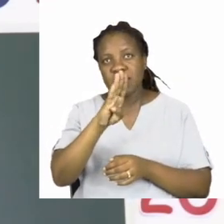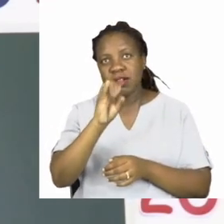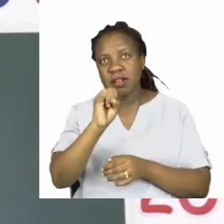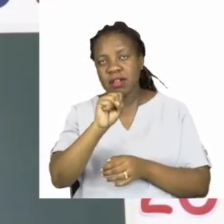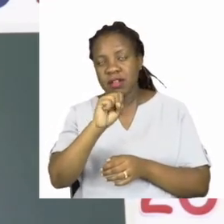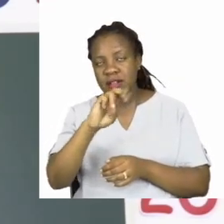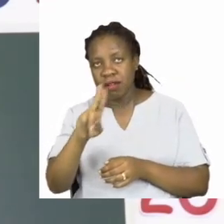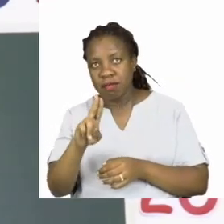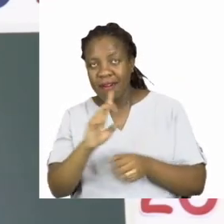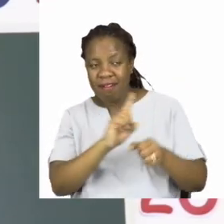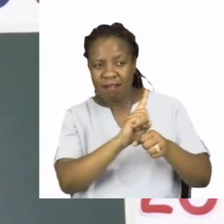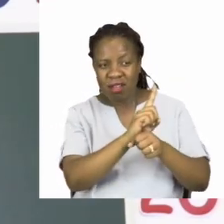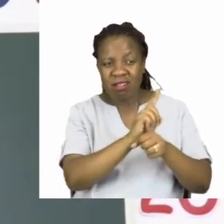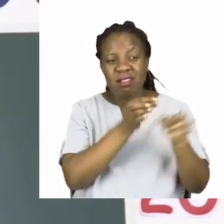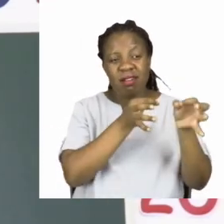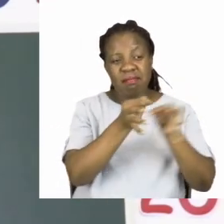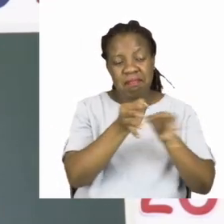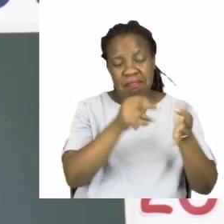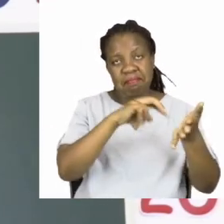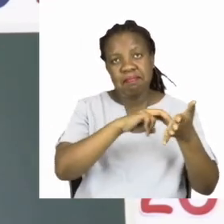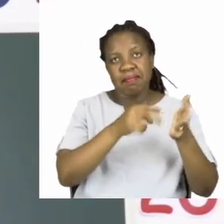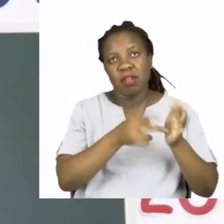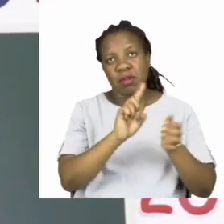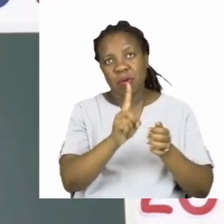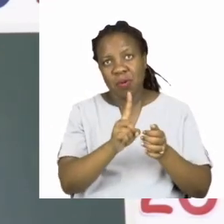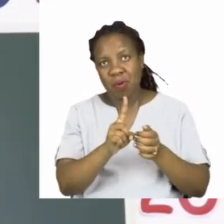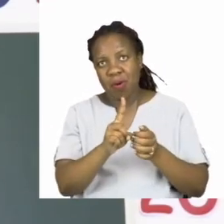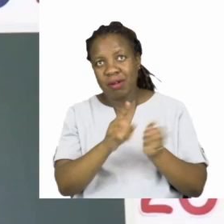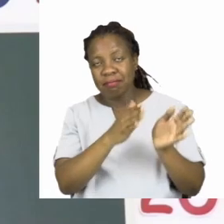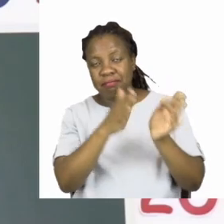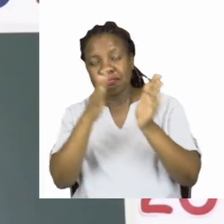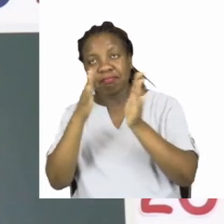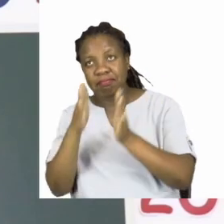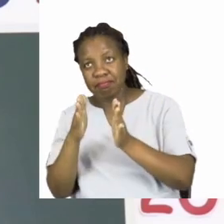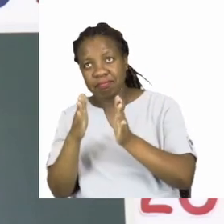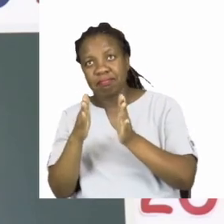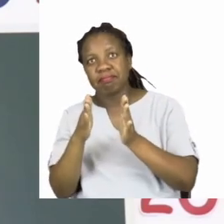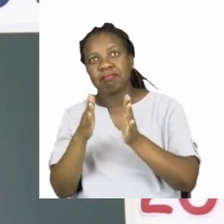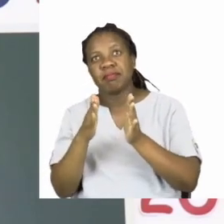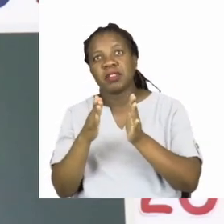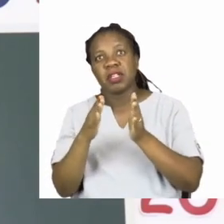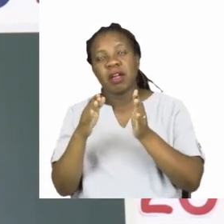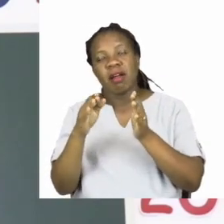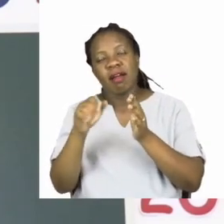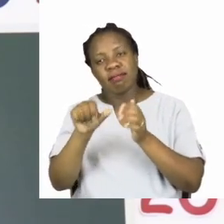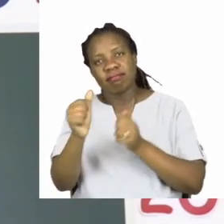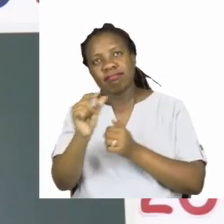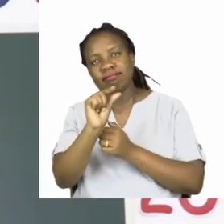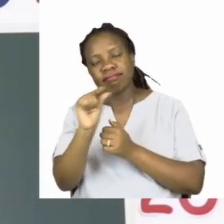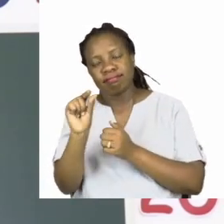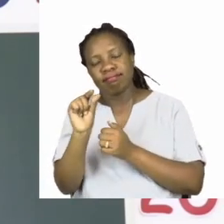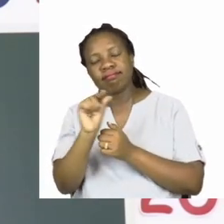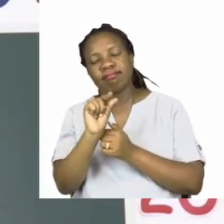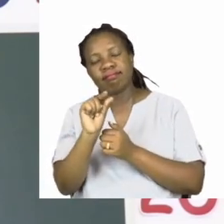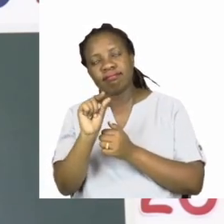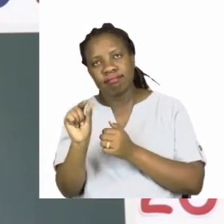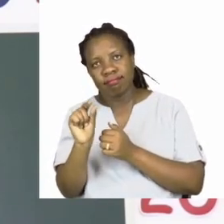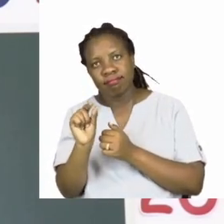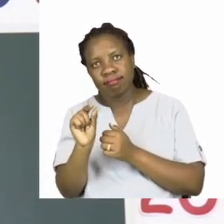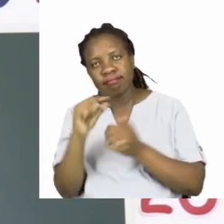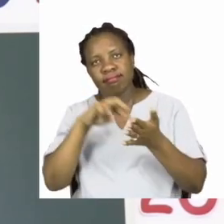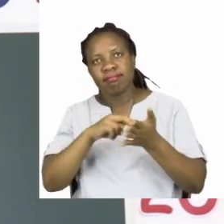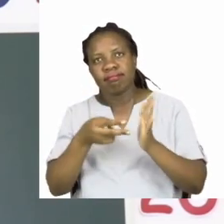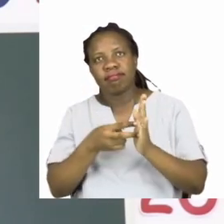synonym. After that, you are going to make a sentence. I have made mine. It says, please pick